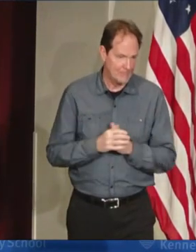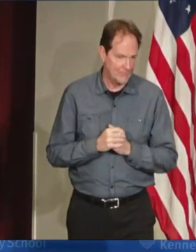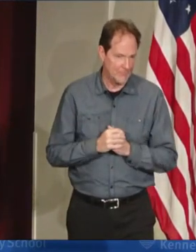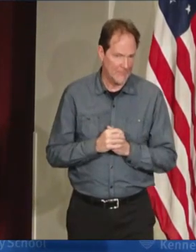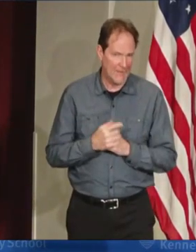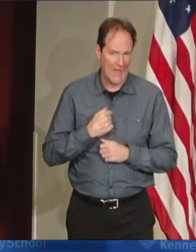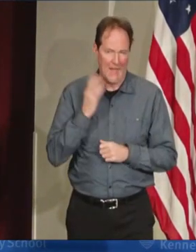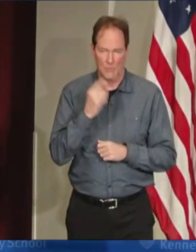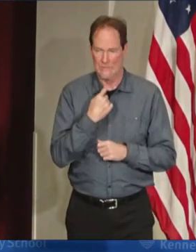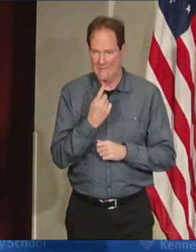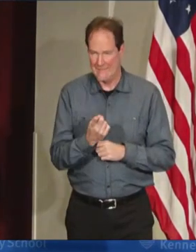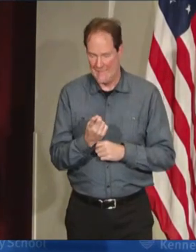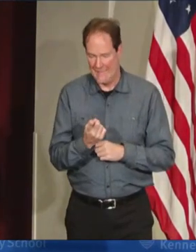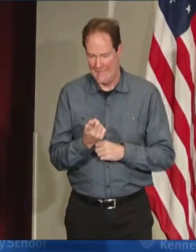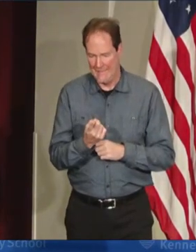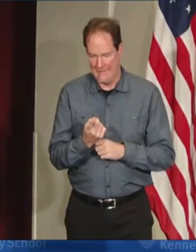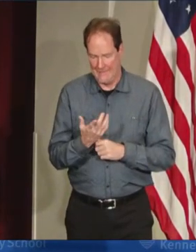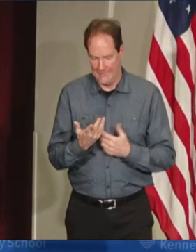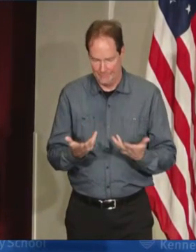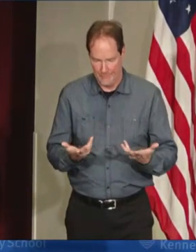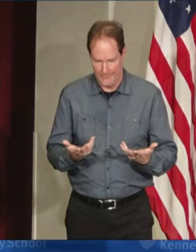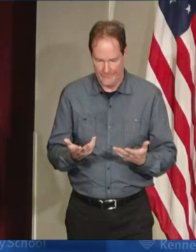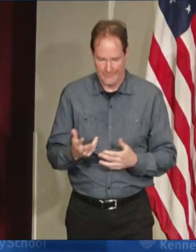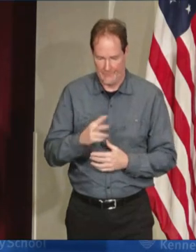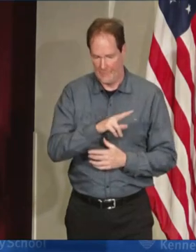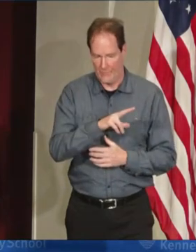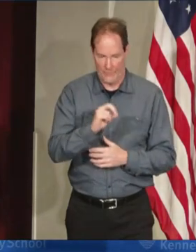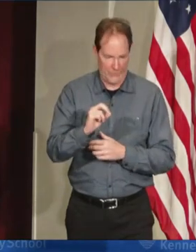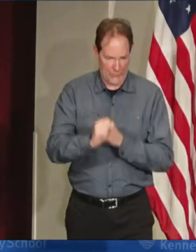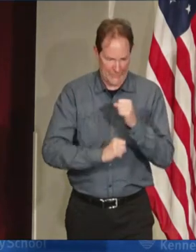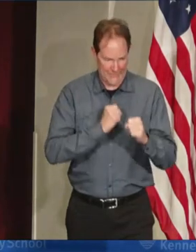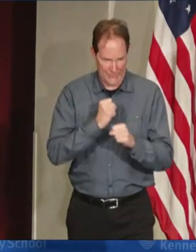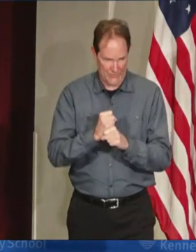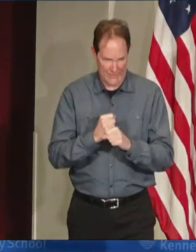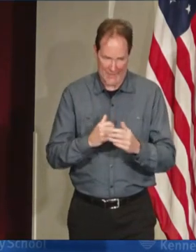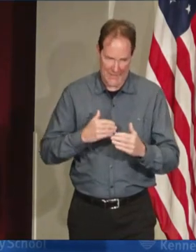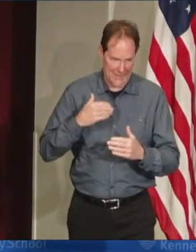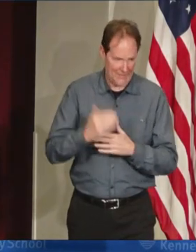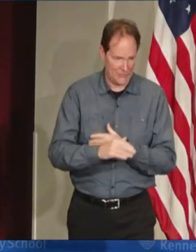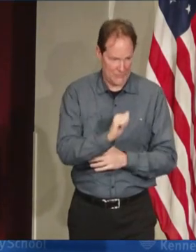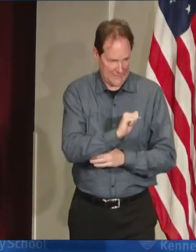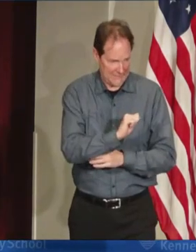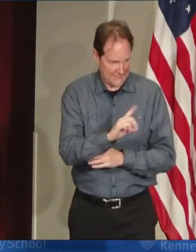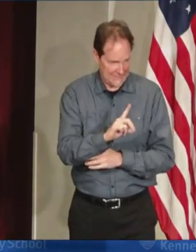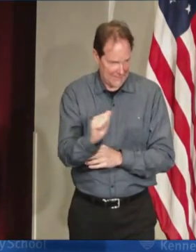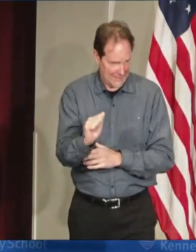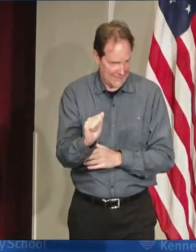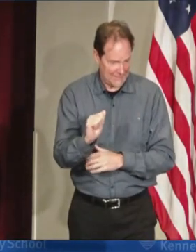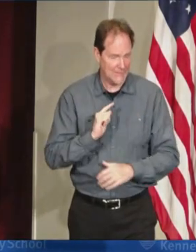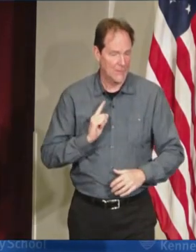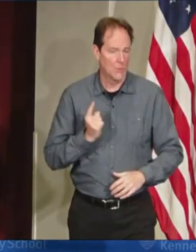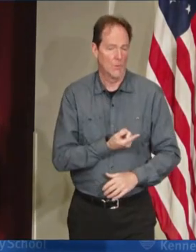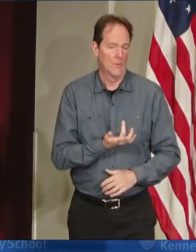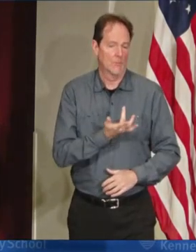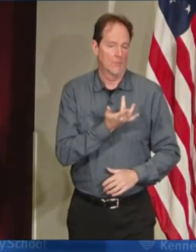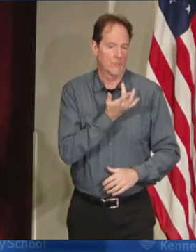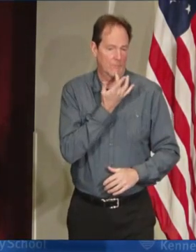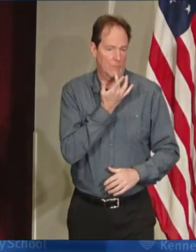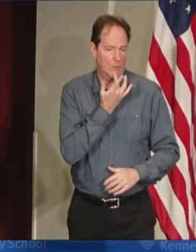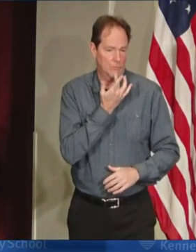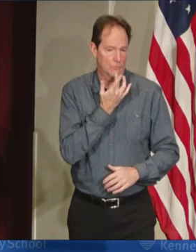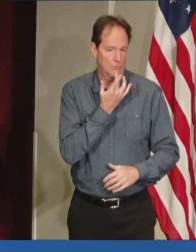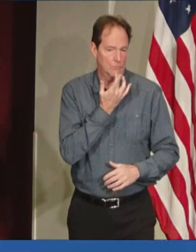I would say that 30 years after the ADA, we would have liked to have accomplished